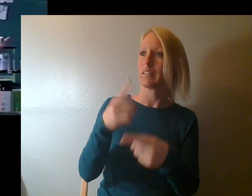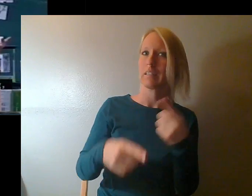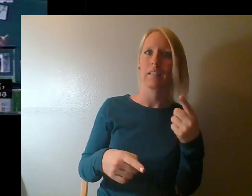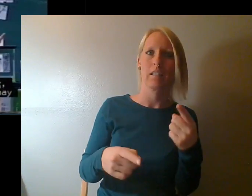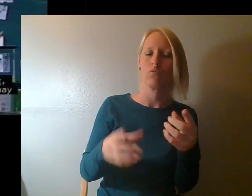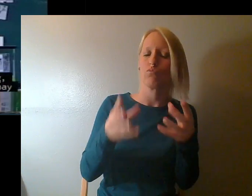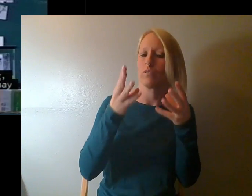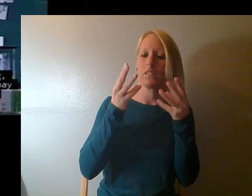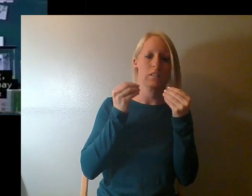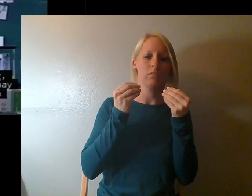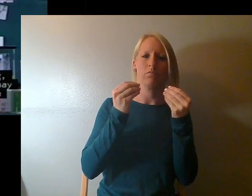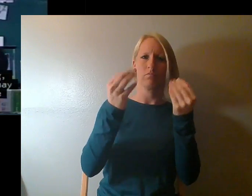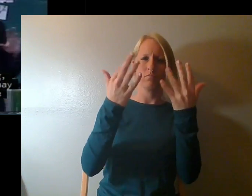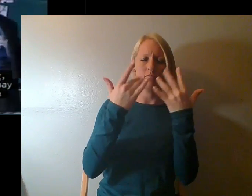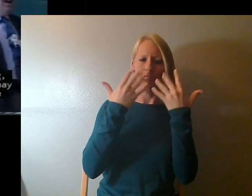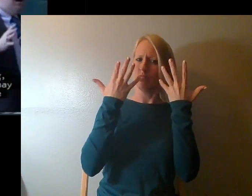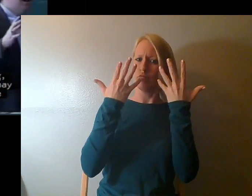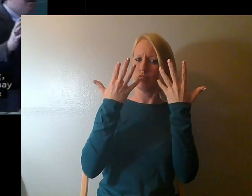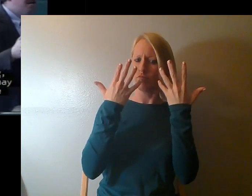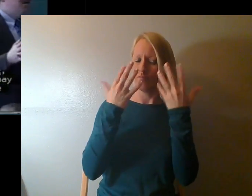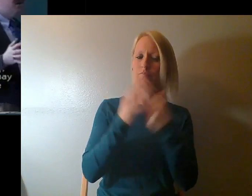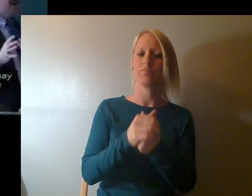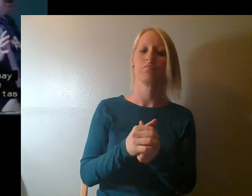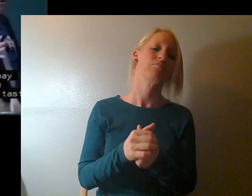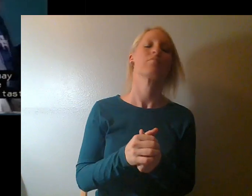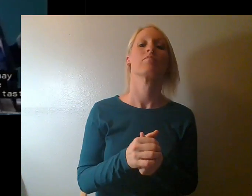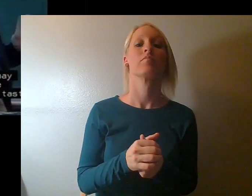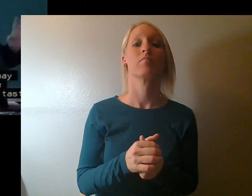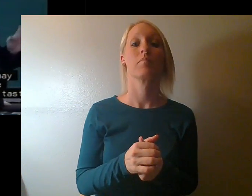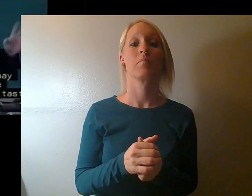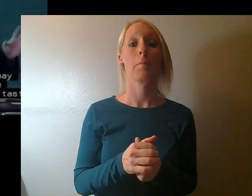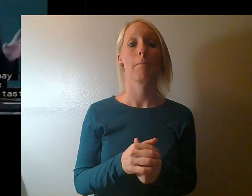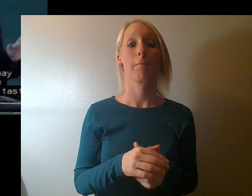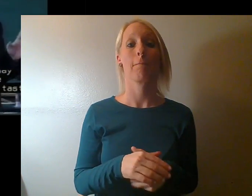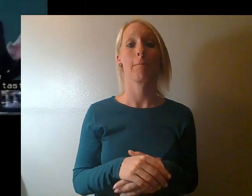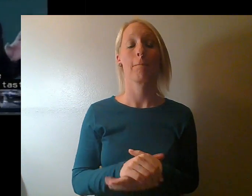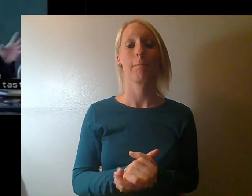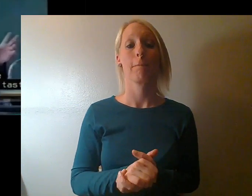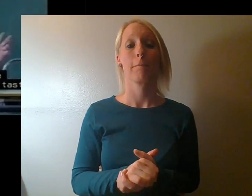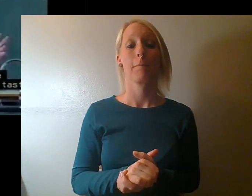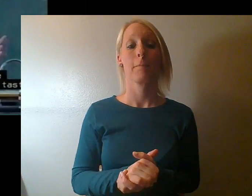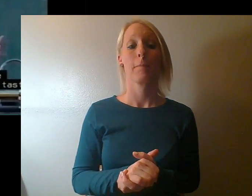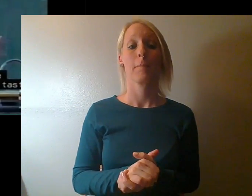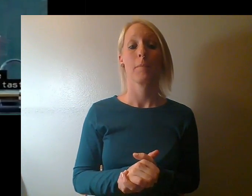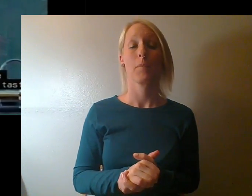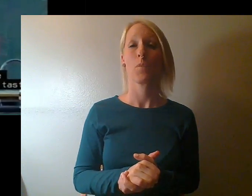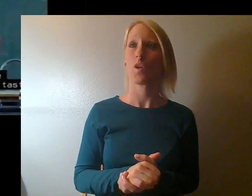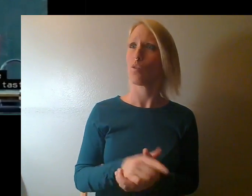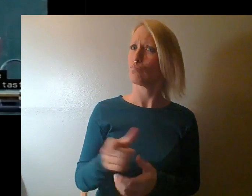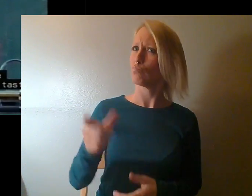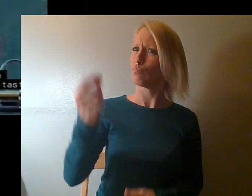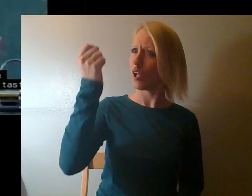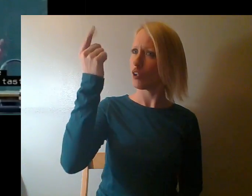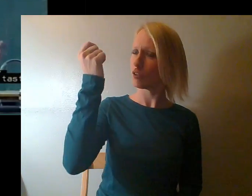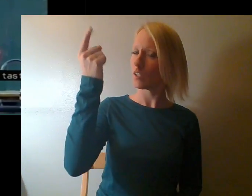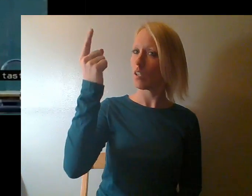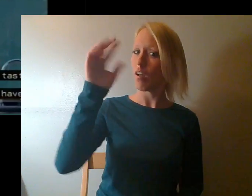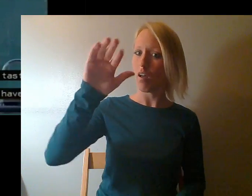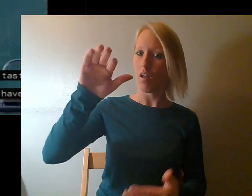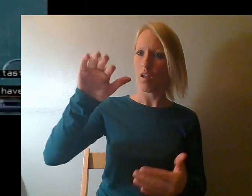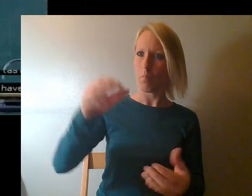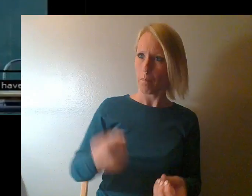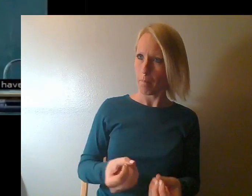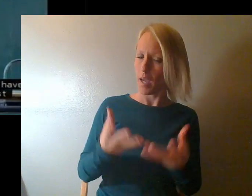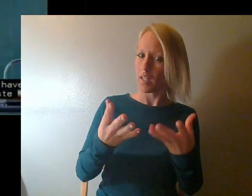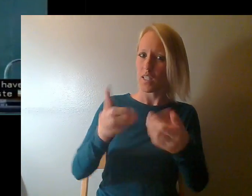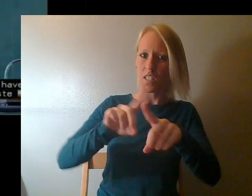something that you may never realize. A lot of the food that you eat does not taste as bad as you think. A lot of the food that